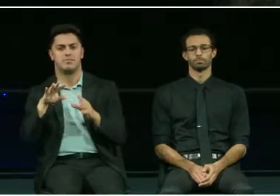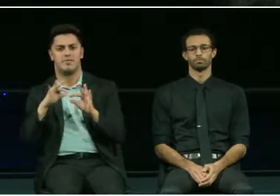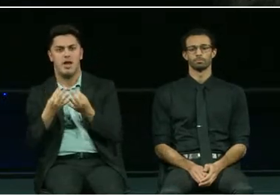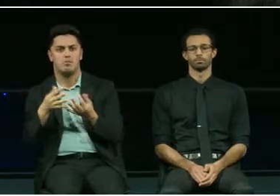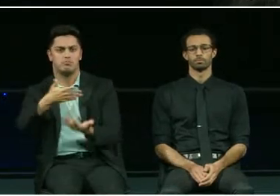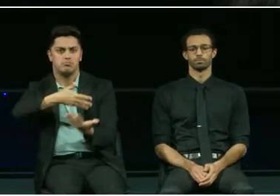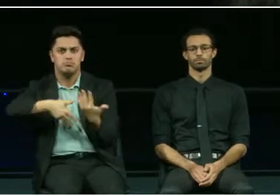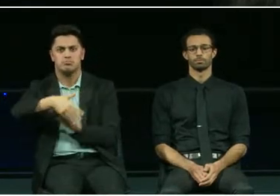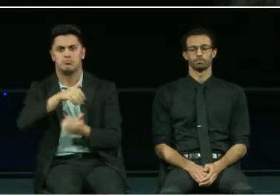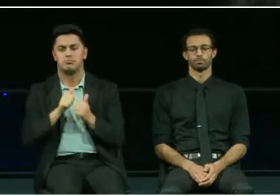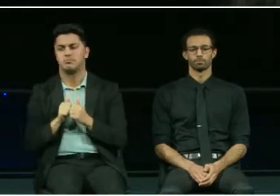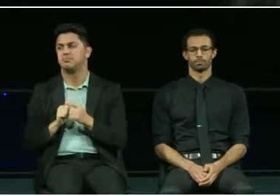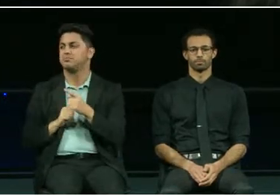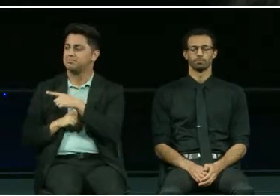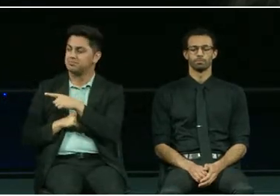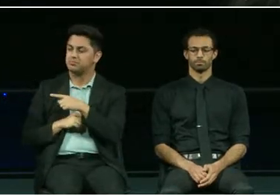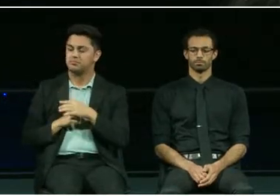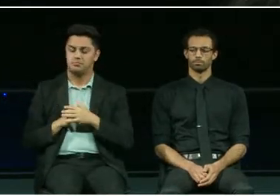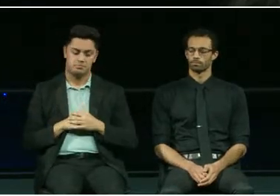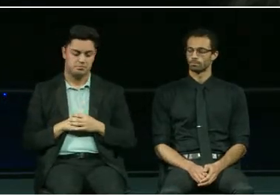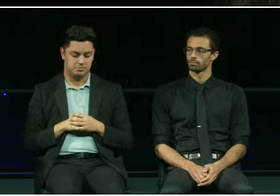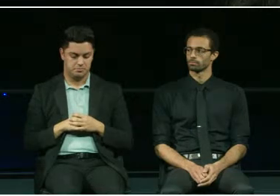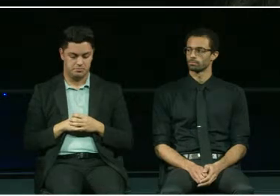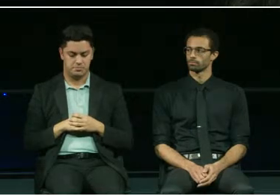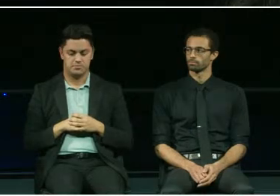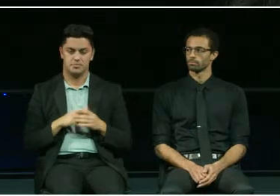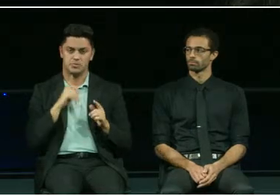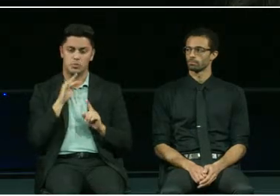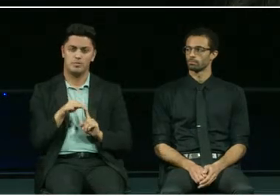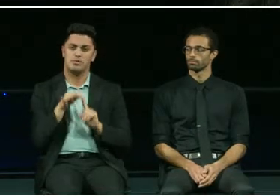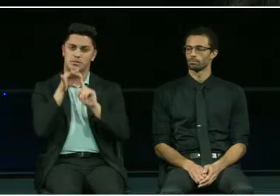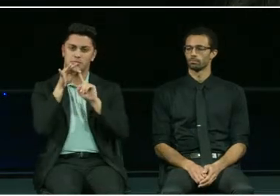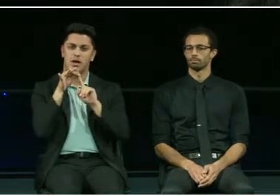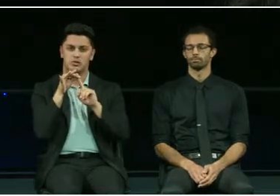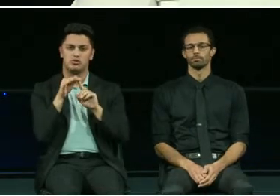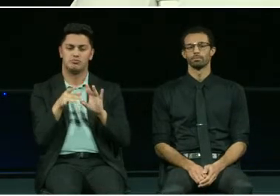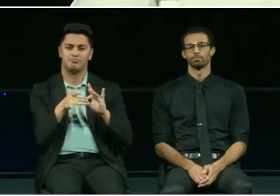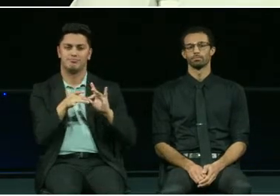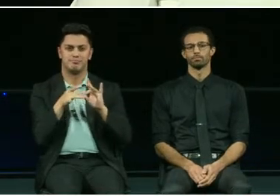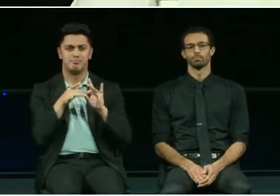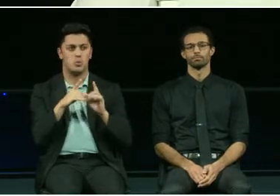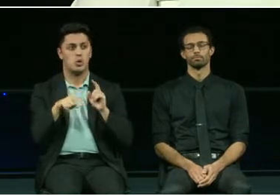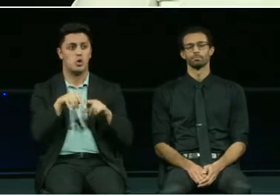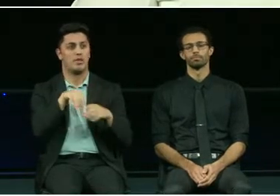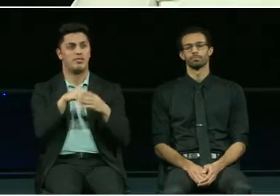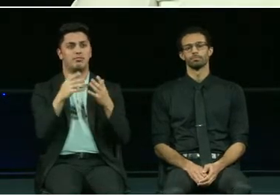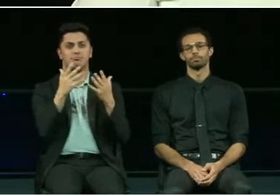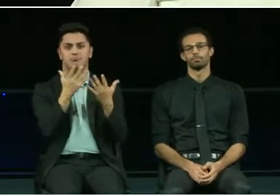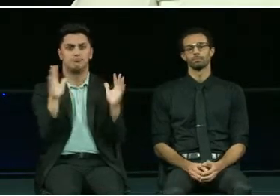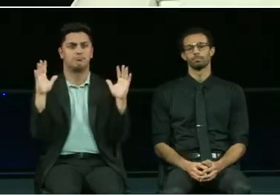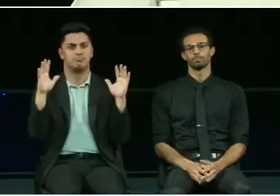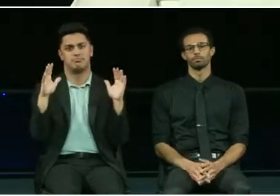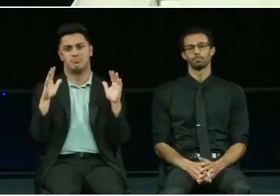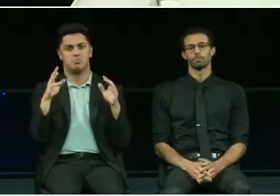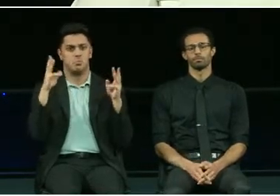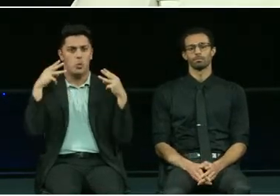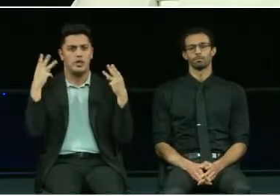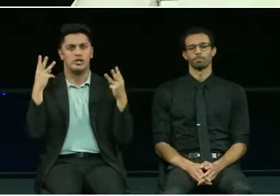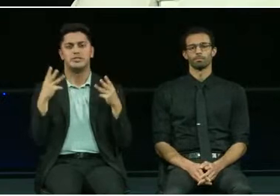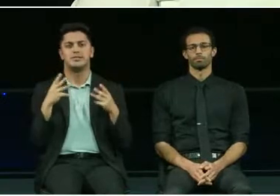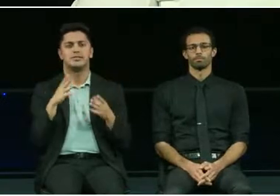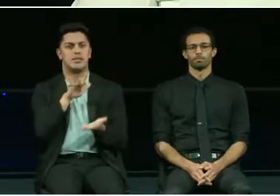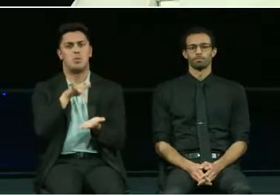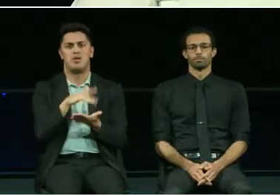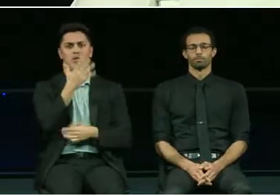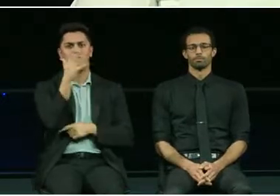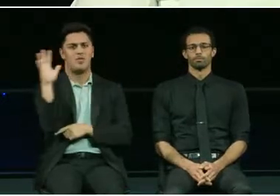together? The entire thing was just really special. I think when you're out in the middle of the wilderness just filming out in the middle of the forest,